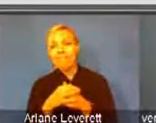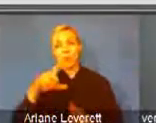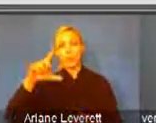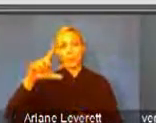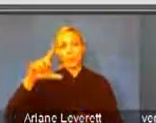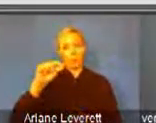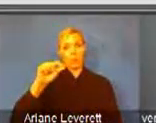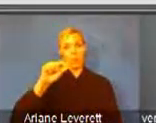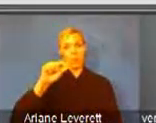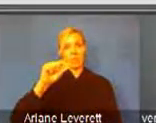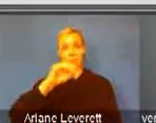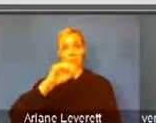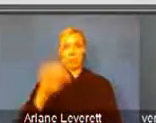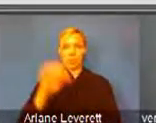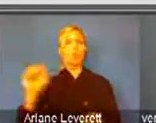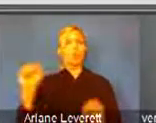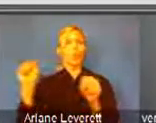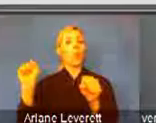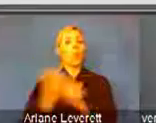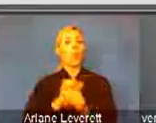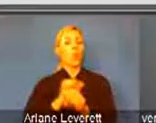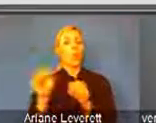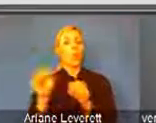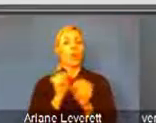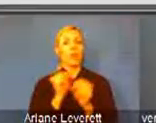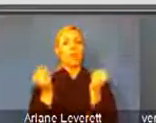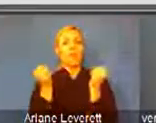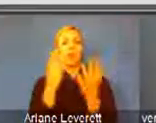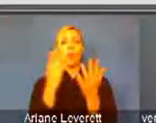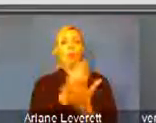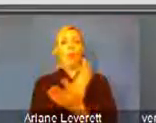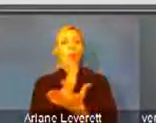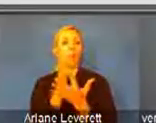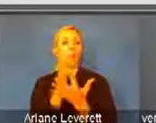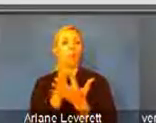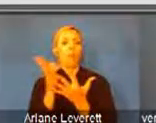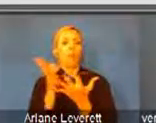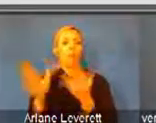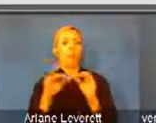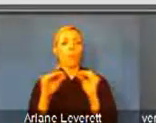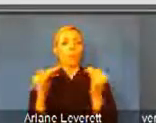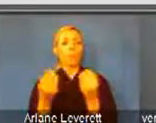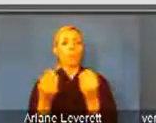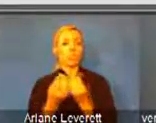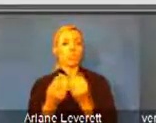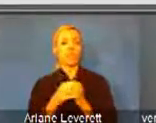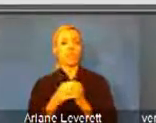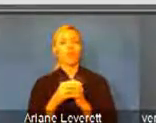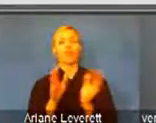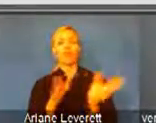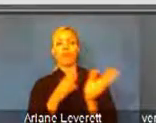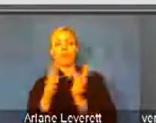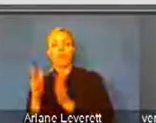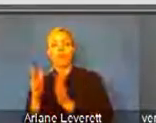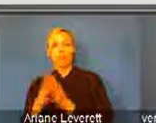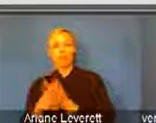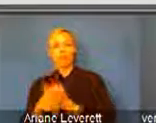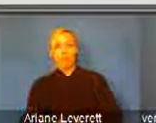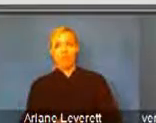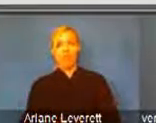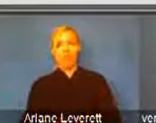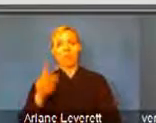20%, most of people, 20% are working for multilateral organization, and then we have